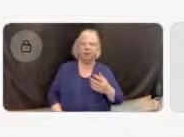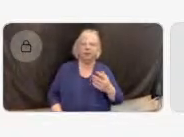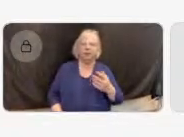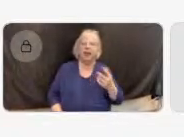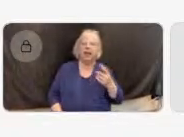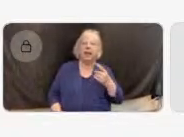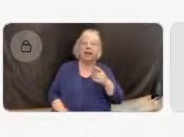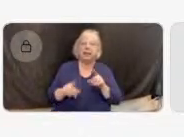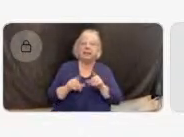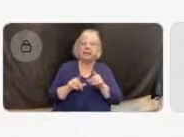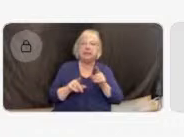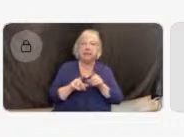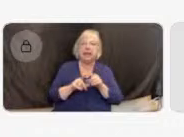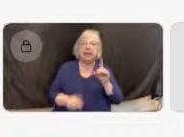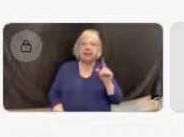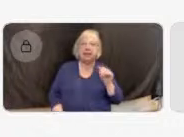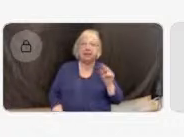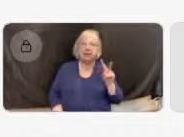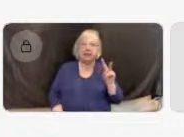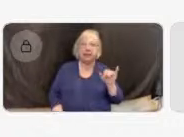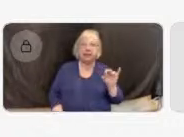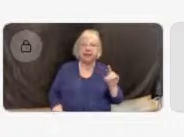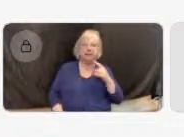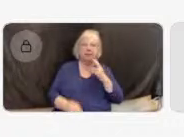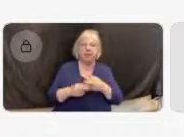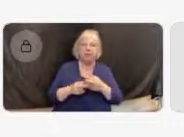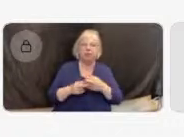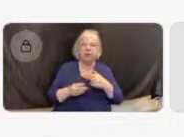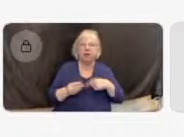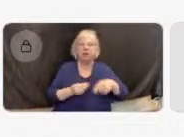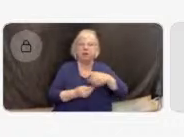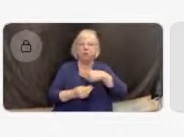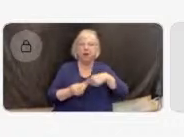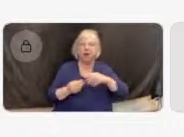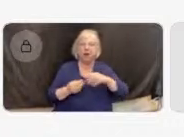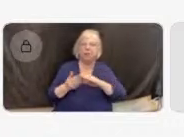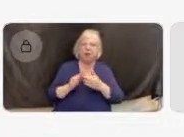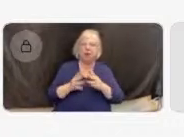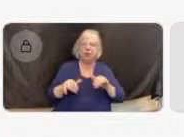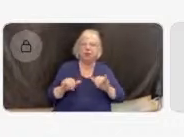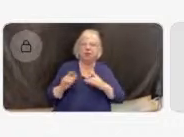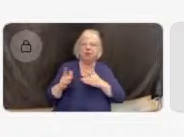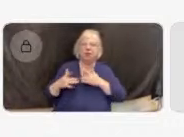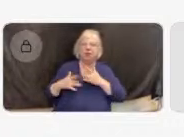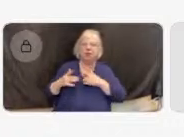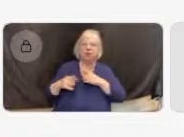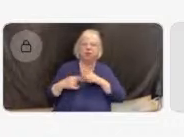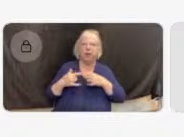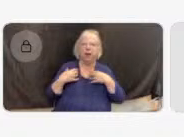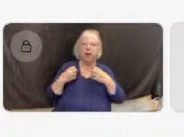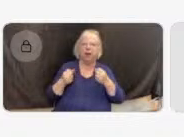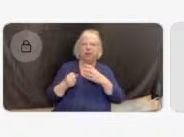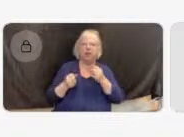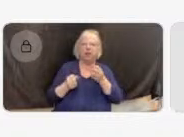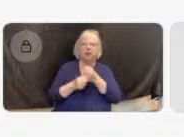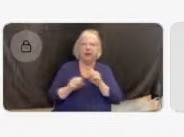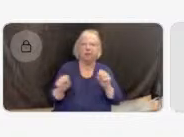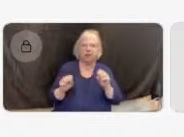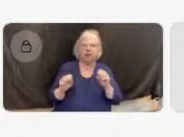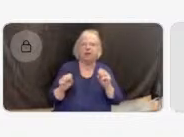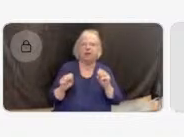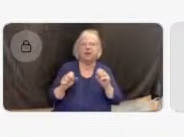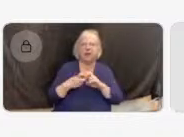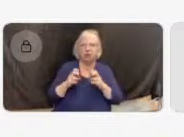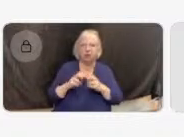As David mentioned, our surrounding communities are still concerned about health and safety issues. And one